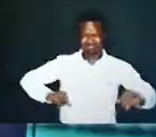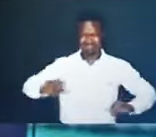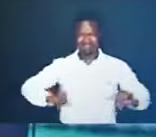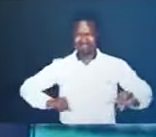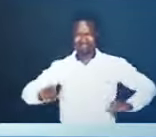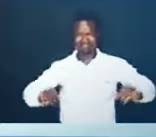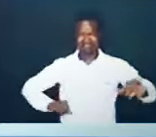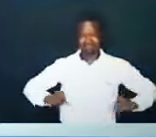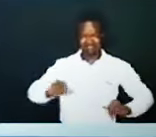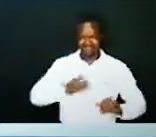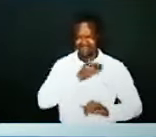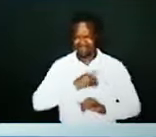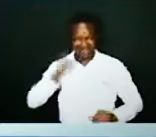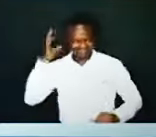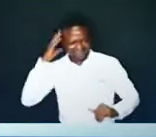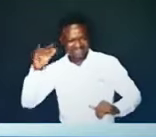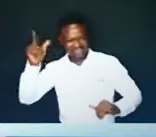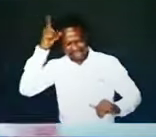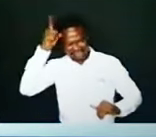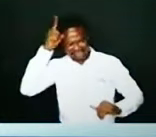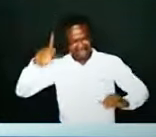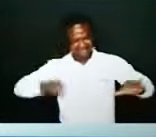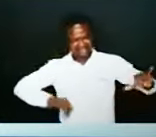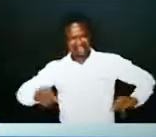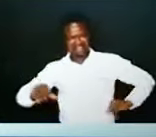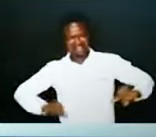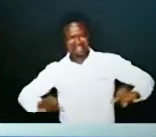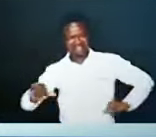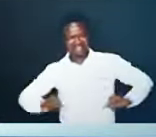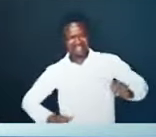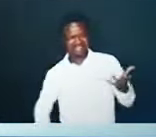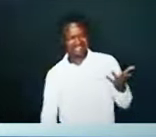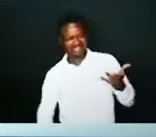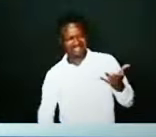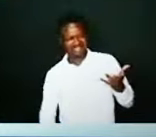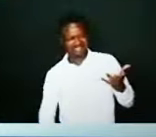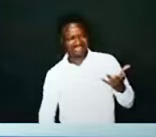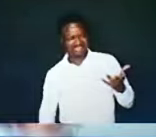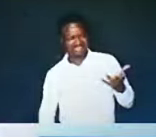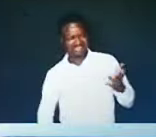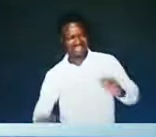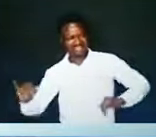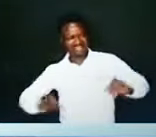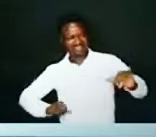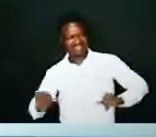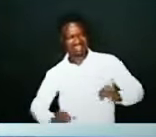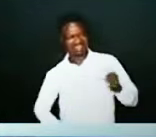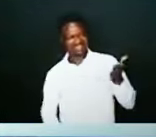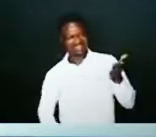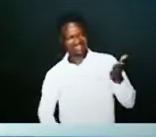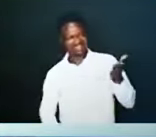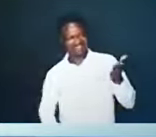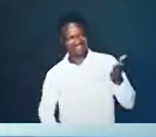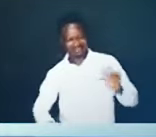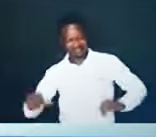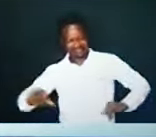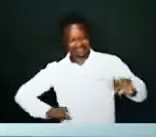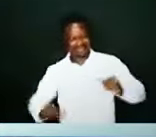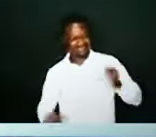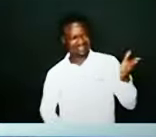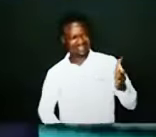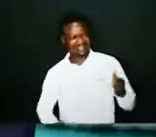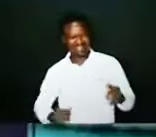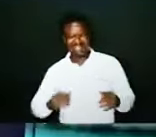uncircumcised guy to disturb us? If you kill him, what would the king do for you? And the David knew what mean you